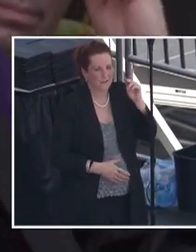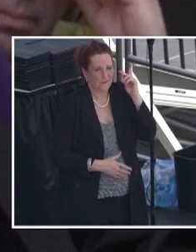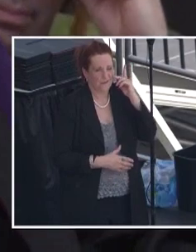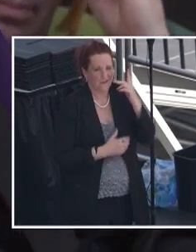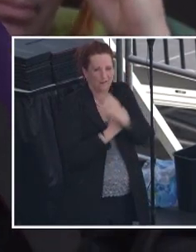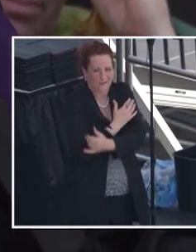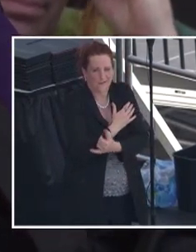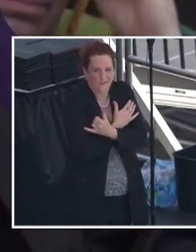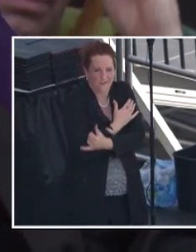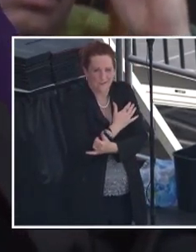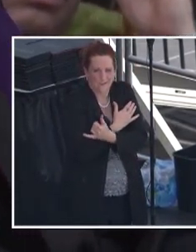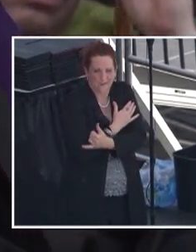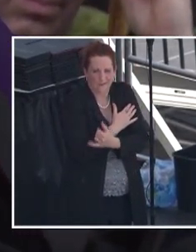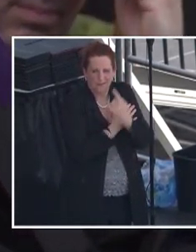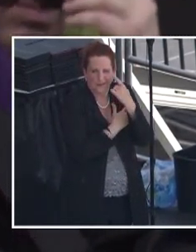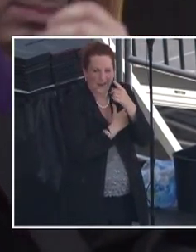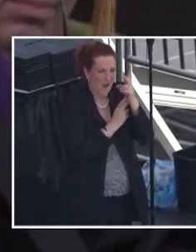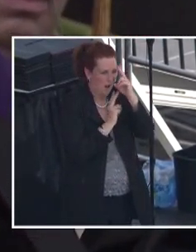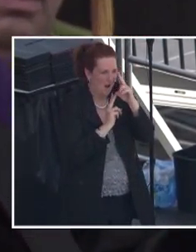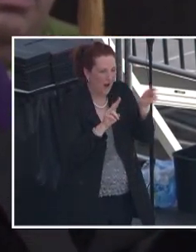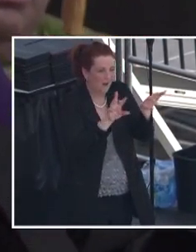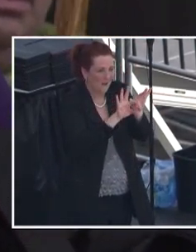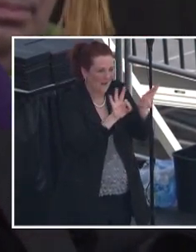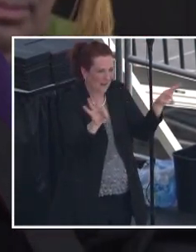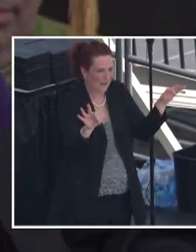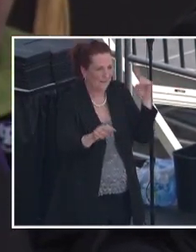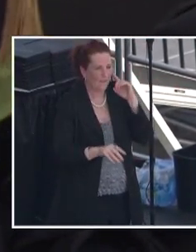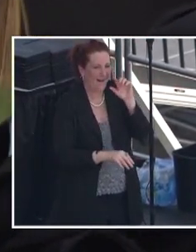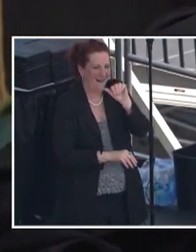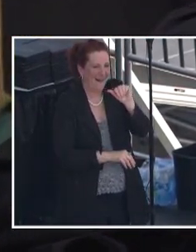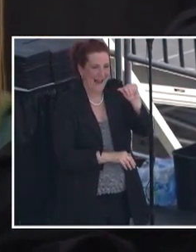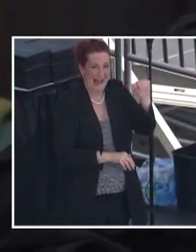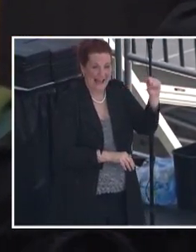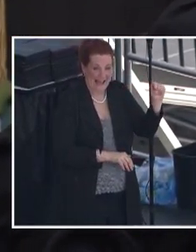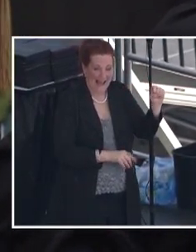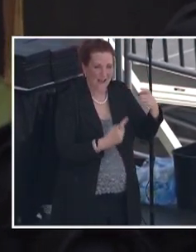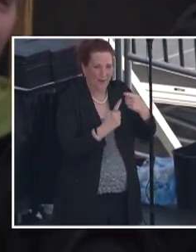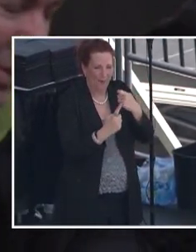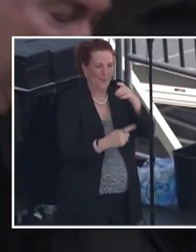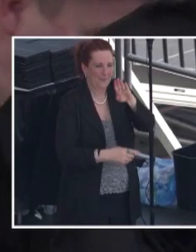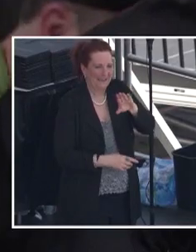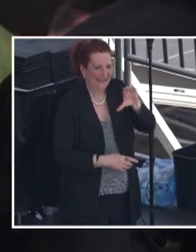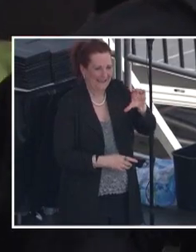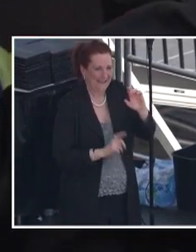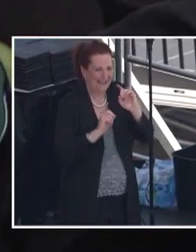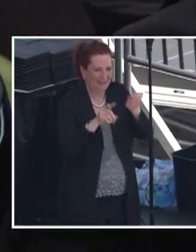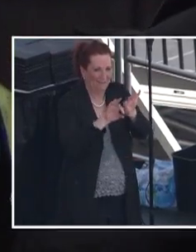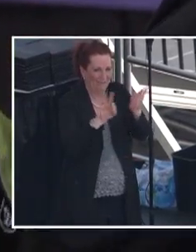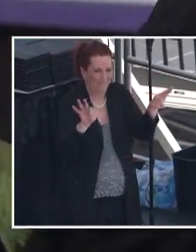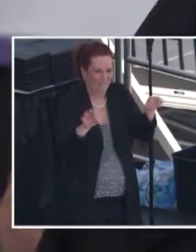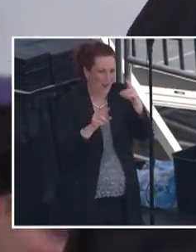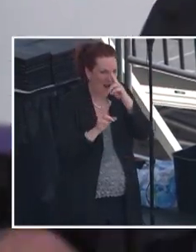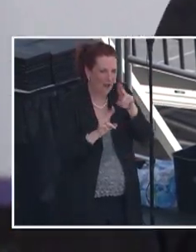degree, Associate of Science from Bergen Community College.